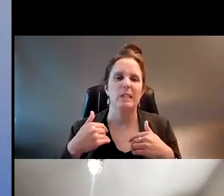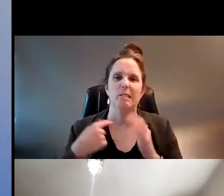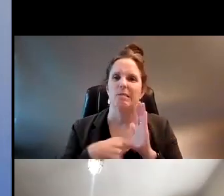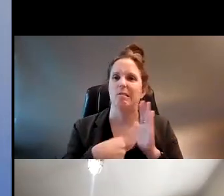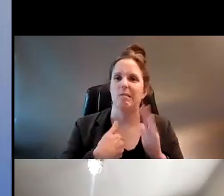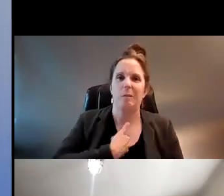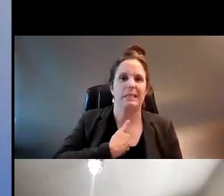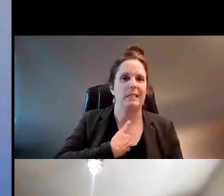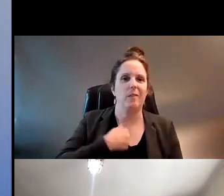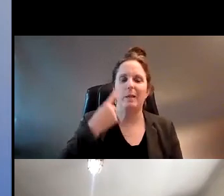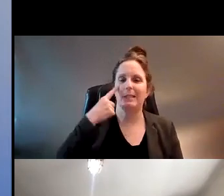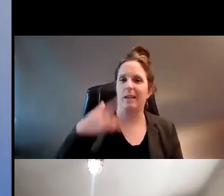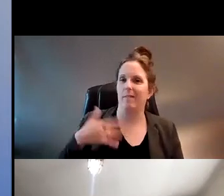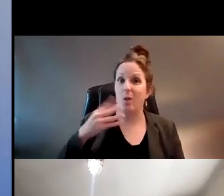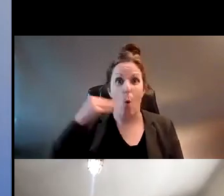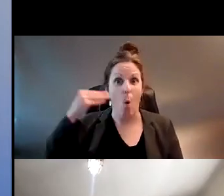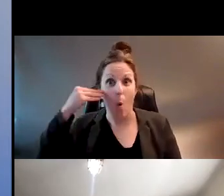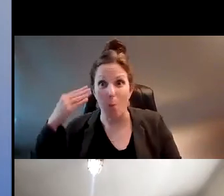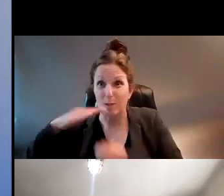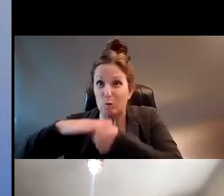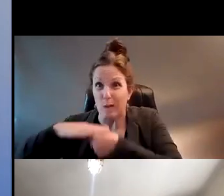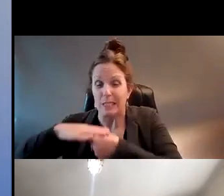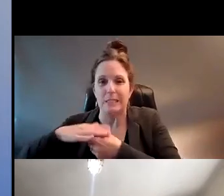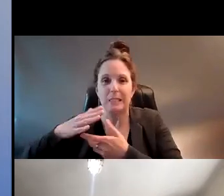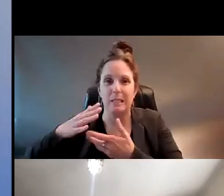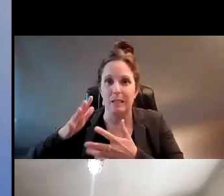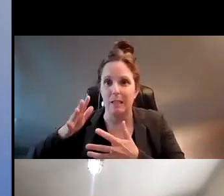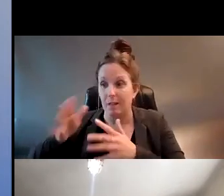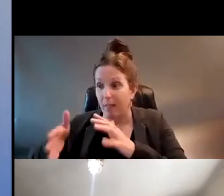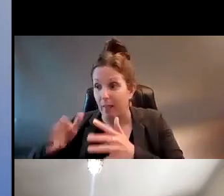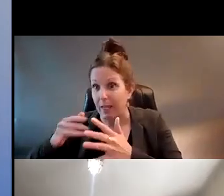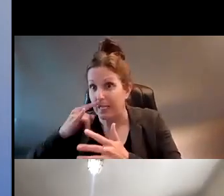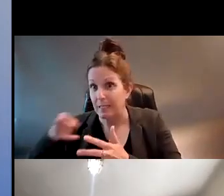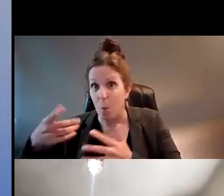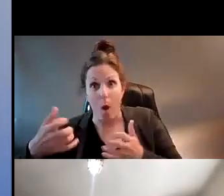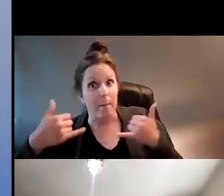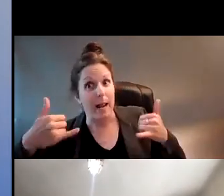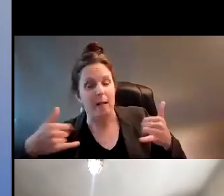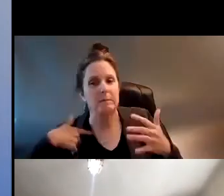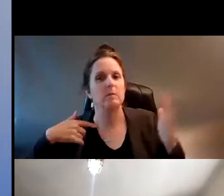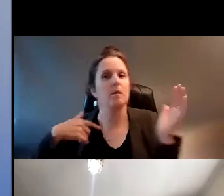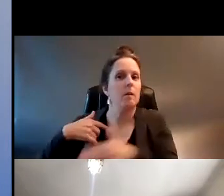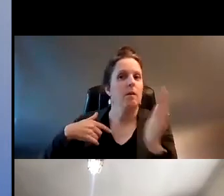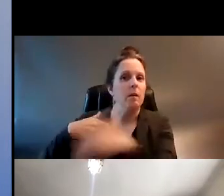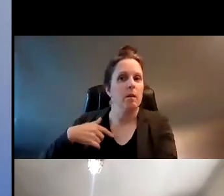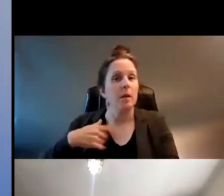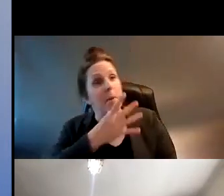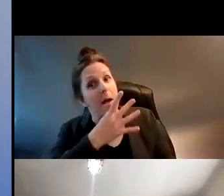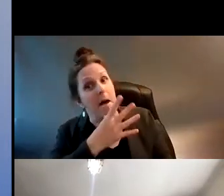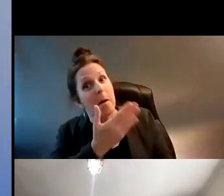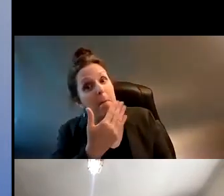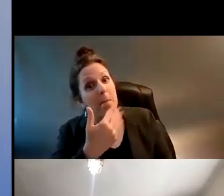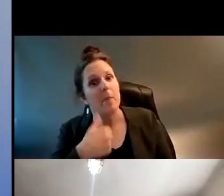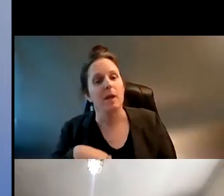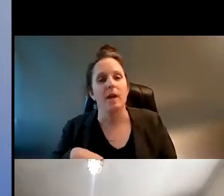I'm so stressed out. So when my kid wants to sit down and do Legos with me, and I'm irritated that she keeps saying mom because I'm trying to check the news on